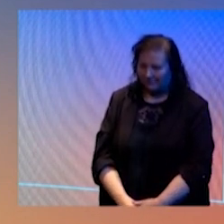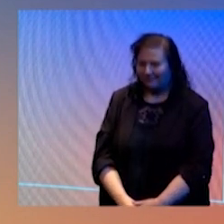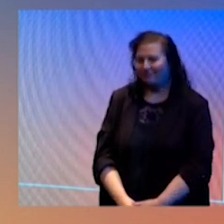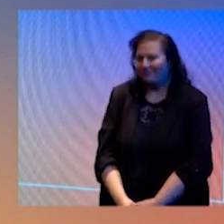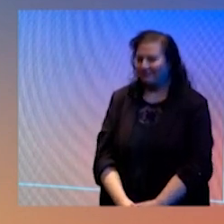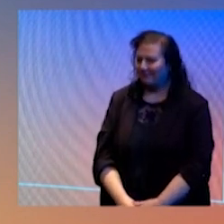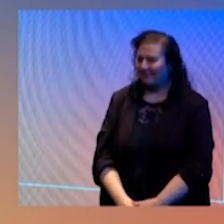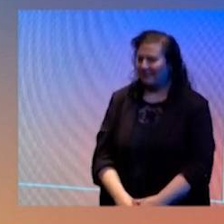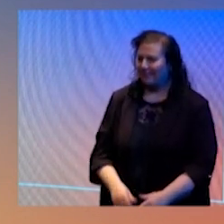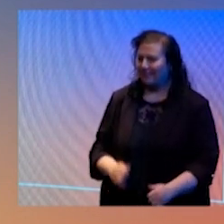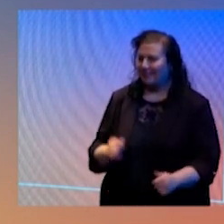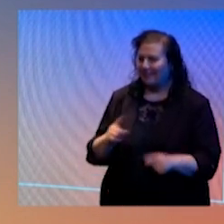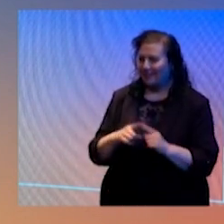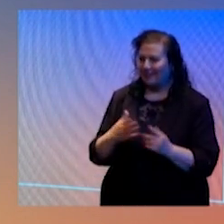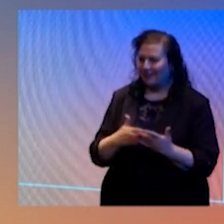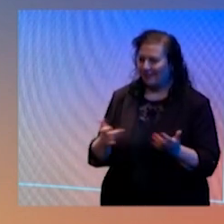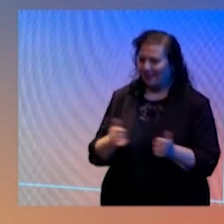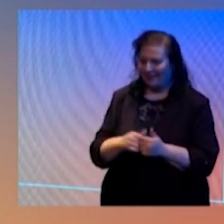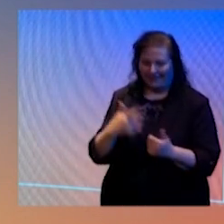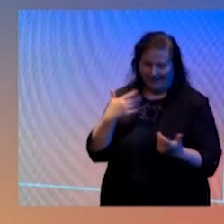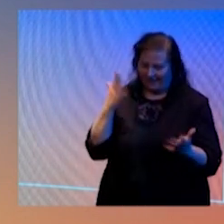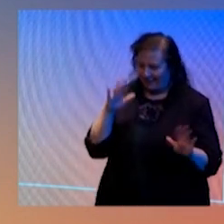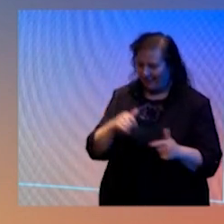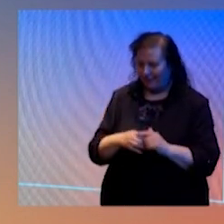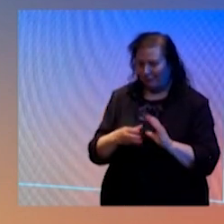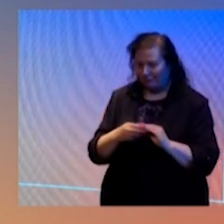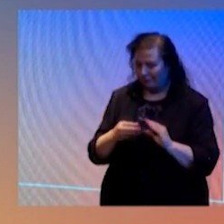There's something there in the drinking water. I don't know what it is.